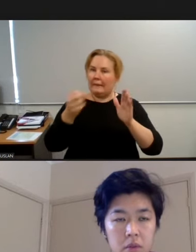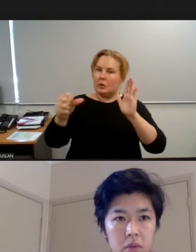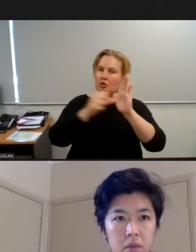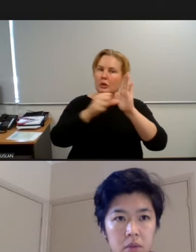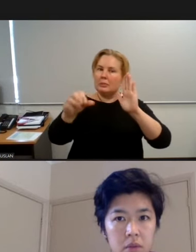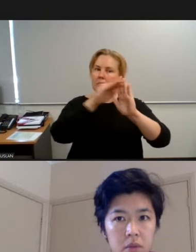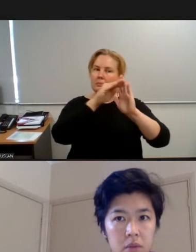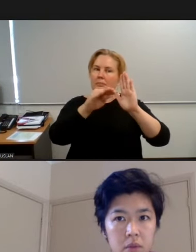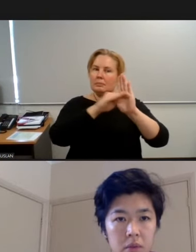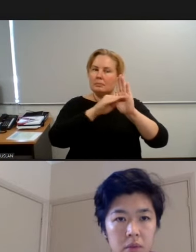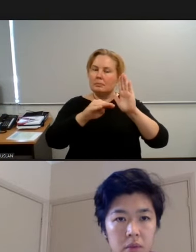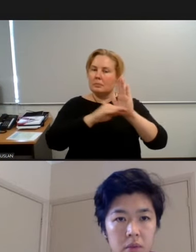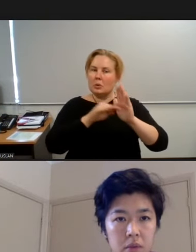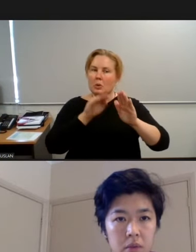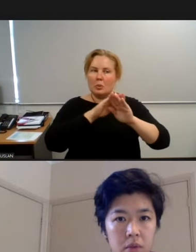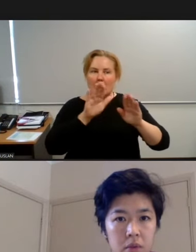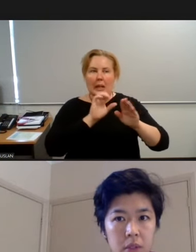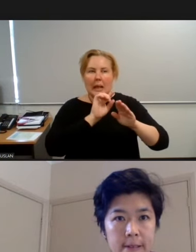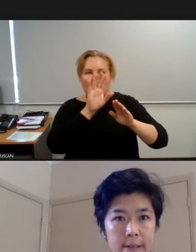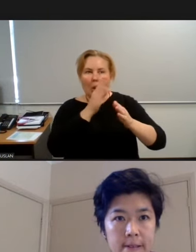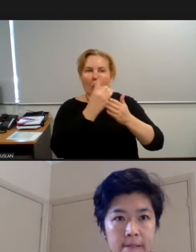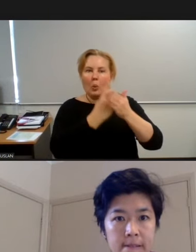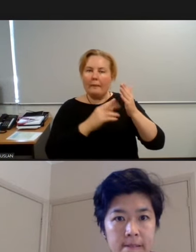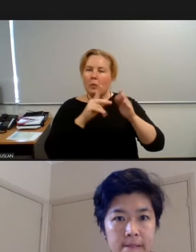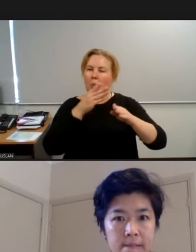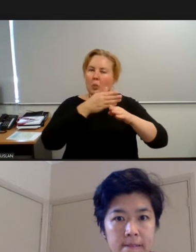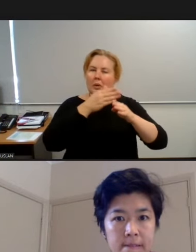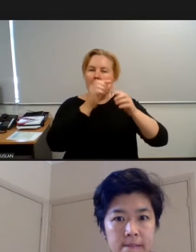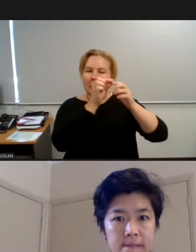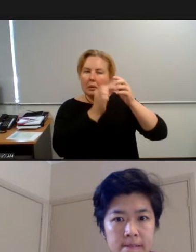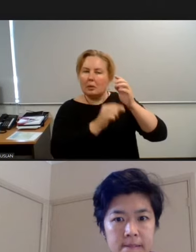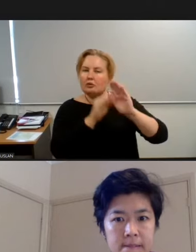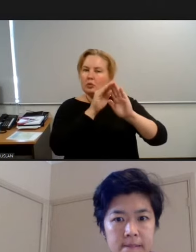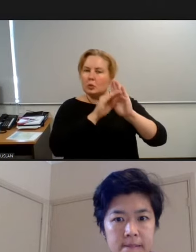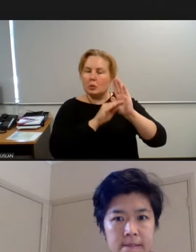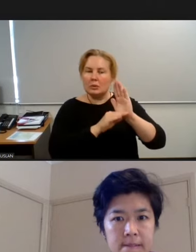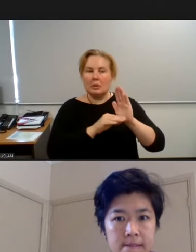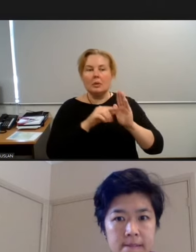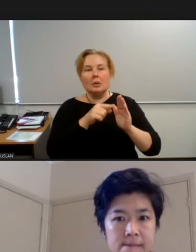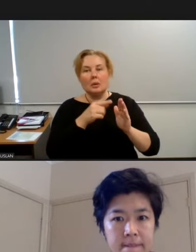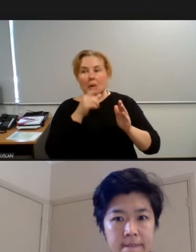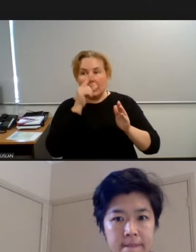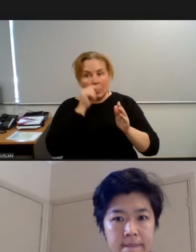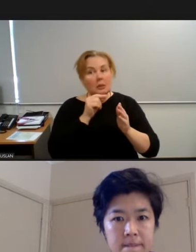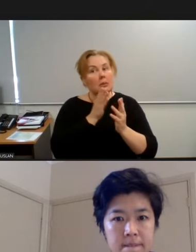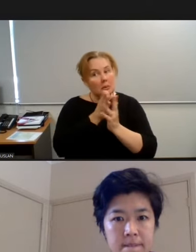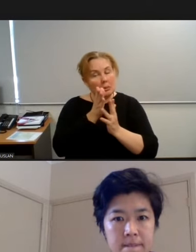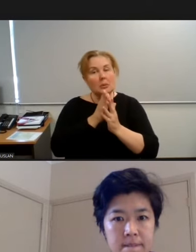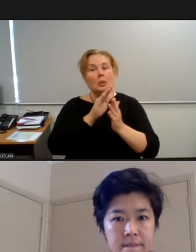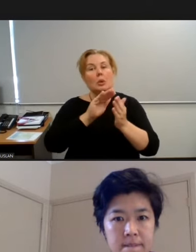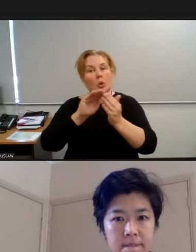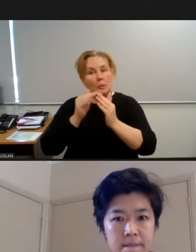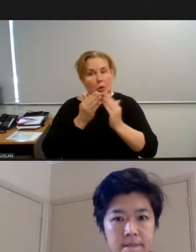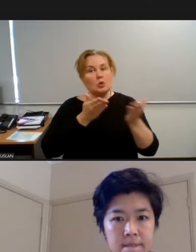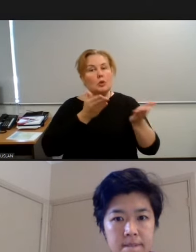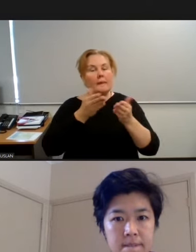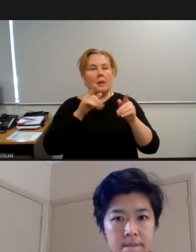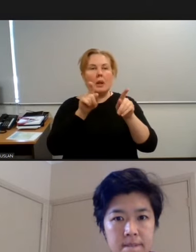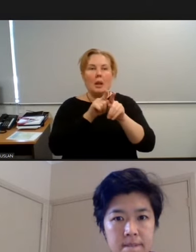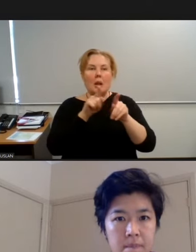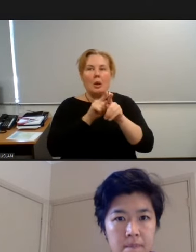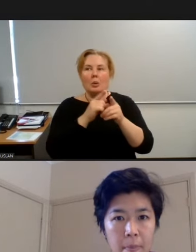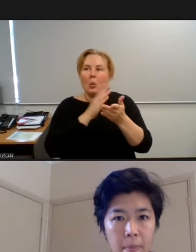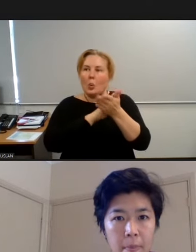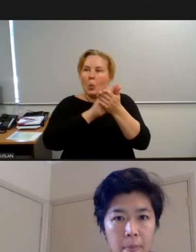public support service, like a food bank or hosting essential support group, and community halls can open for weddings